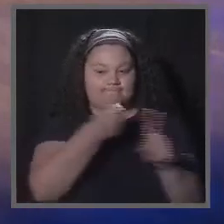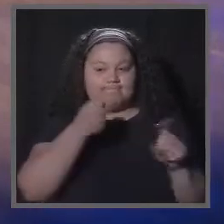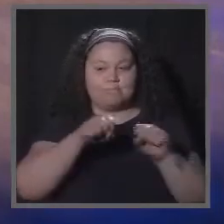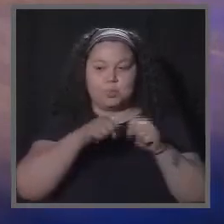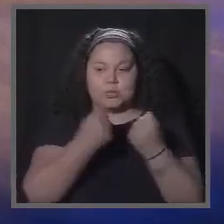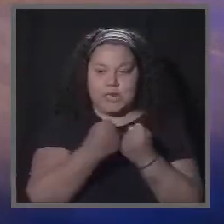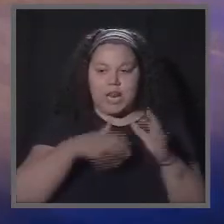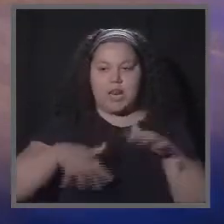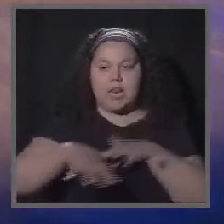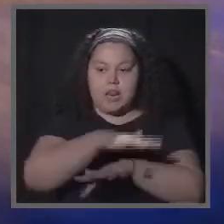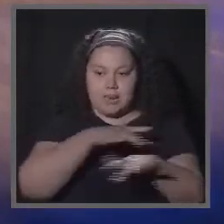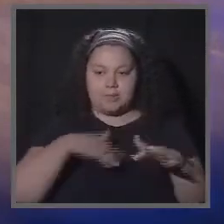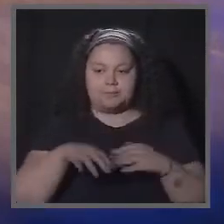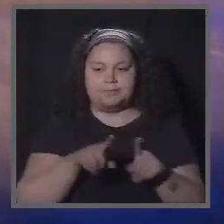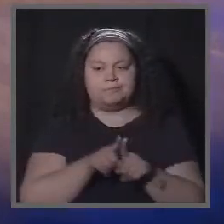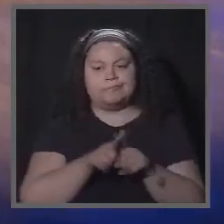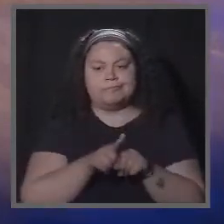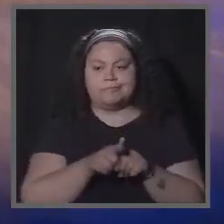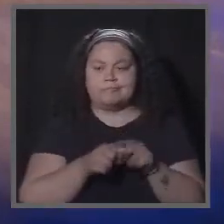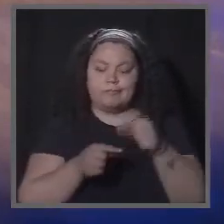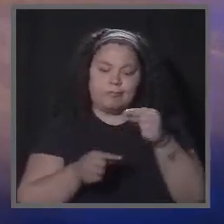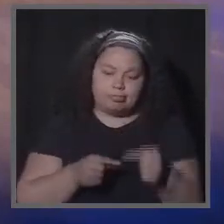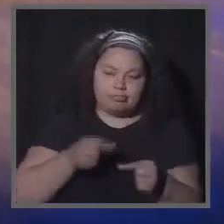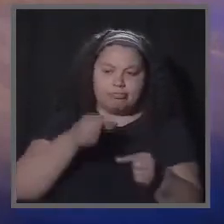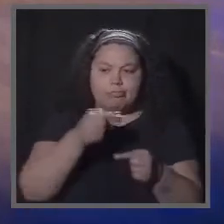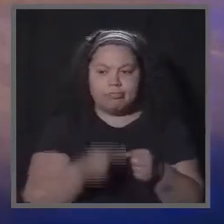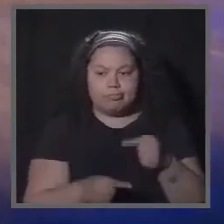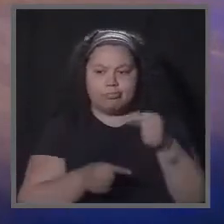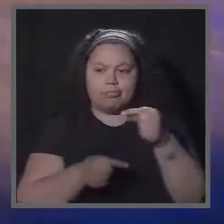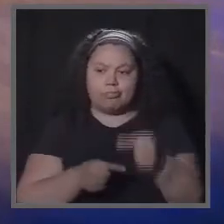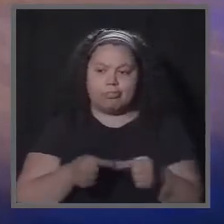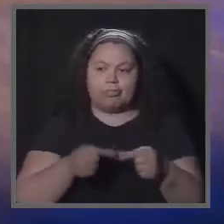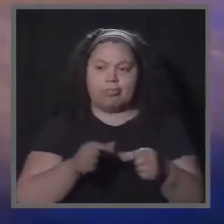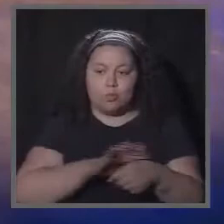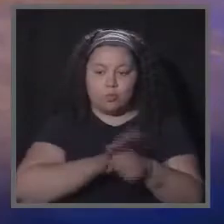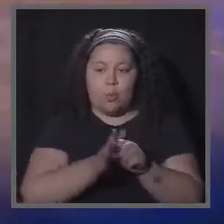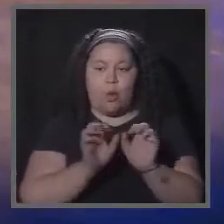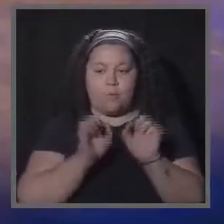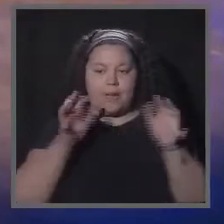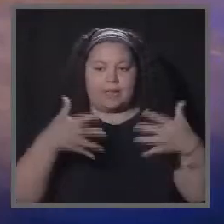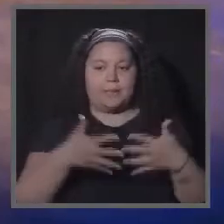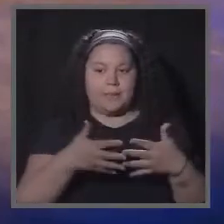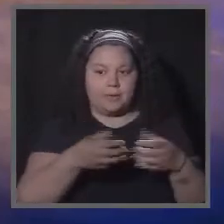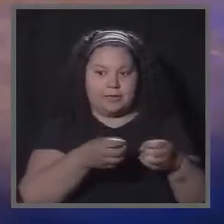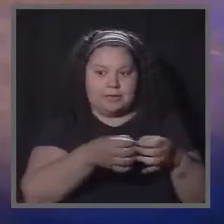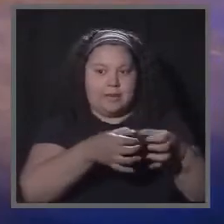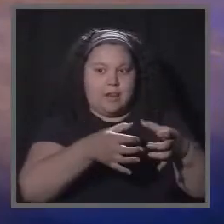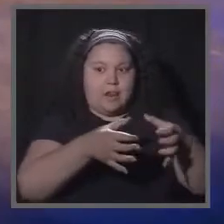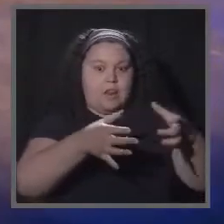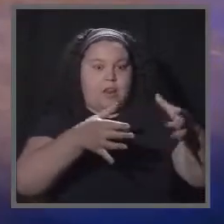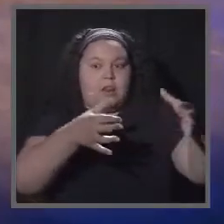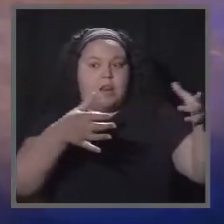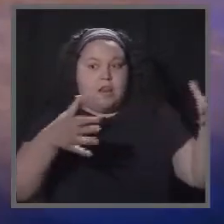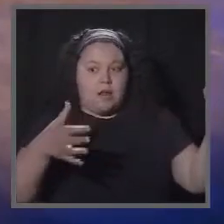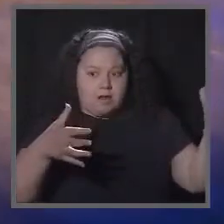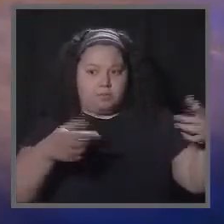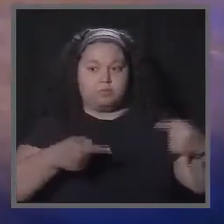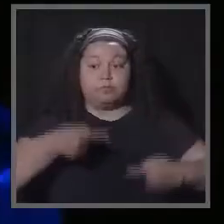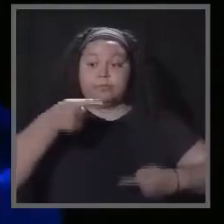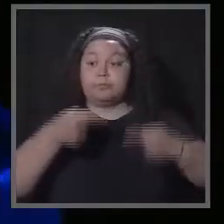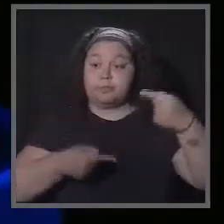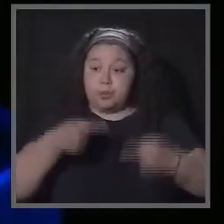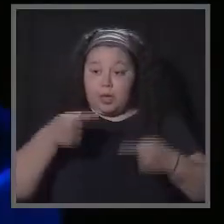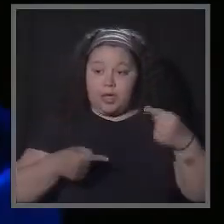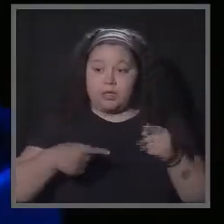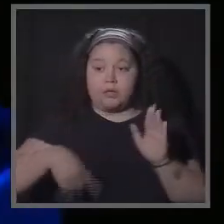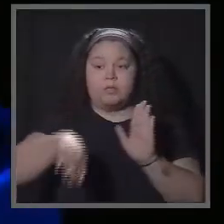something that has been coming up and increasingly mentioned in policy strategies, in narratives, in plan,